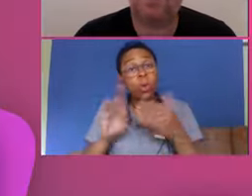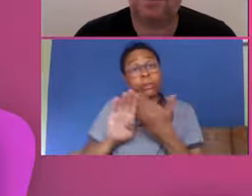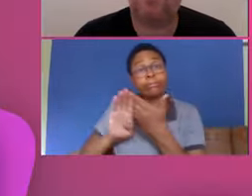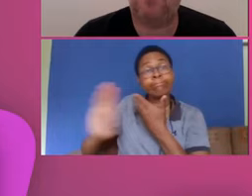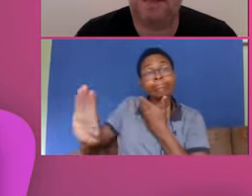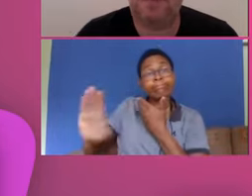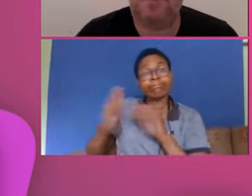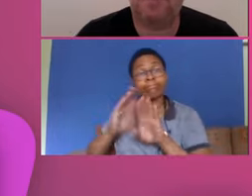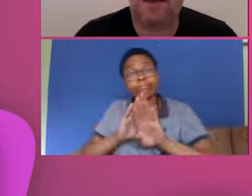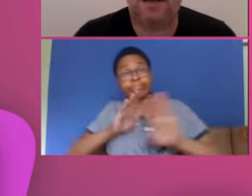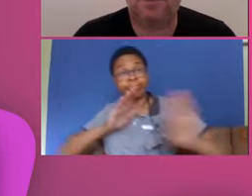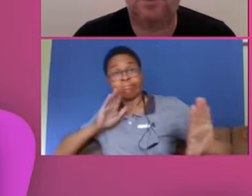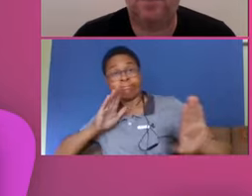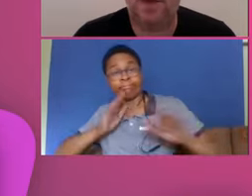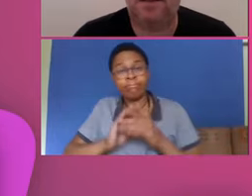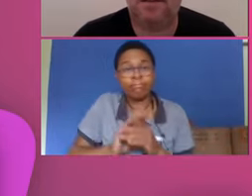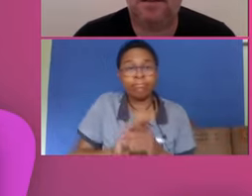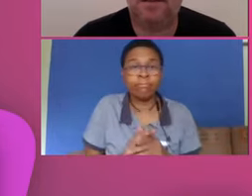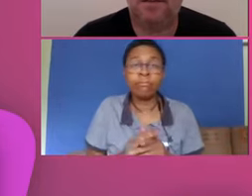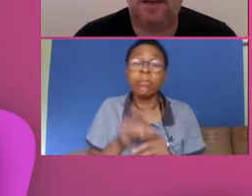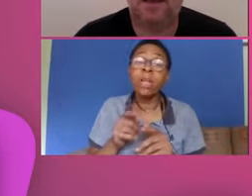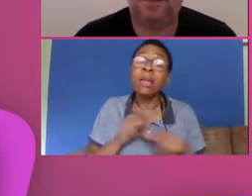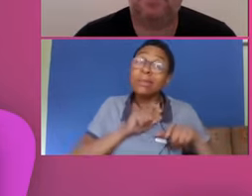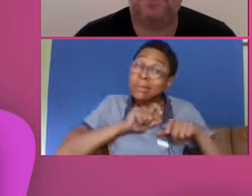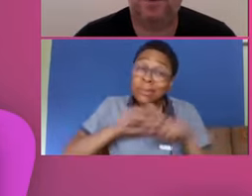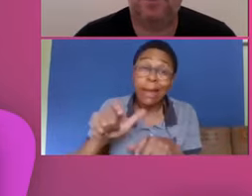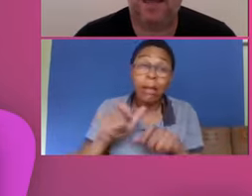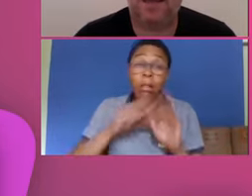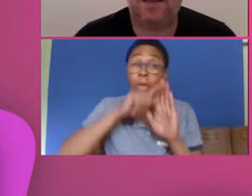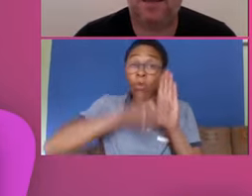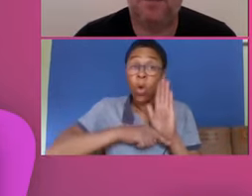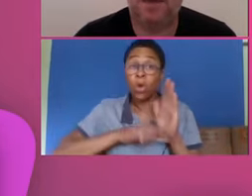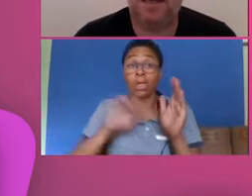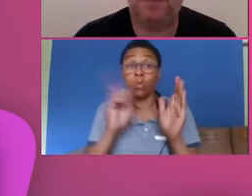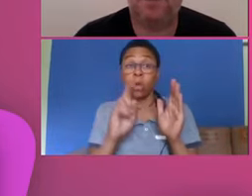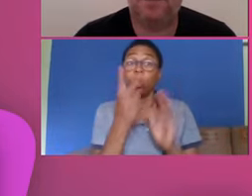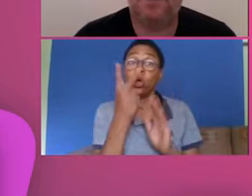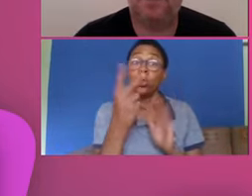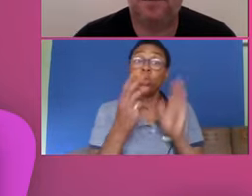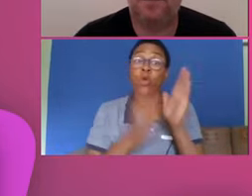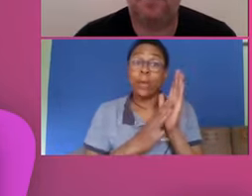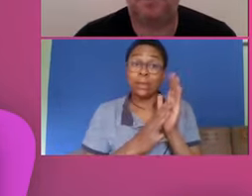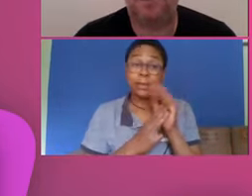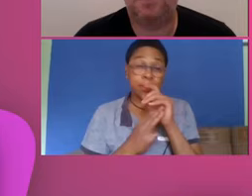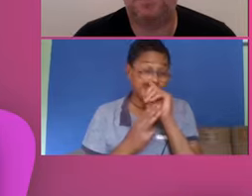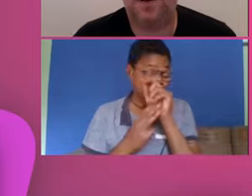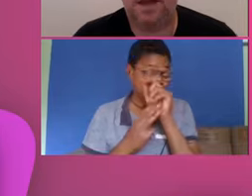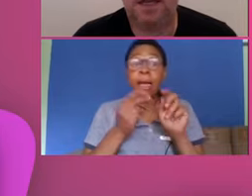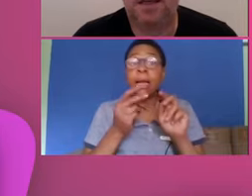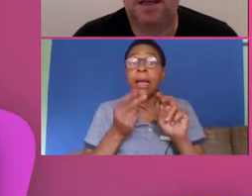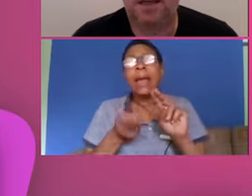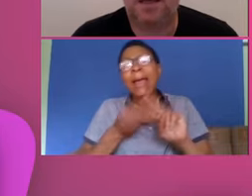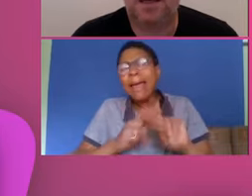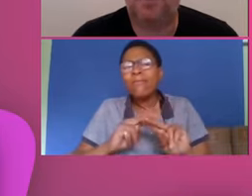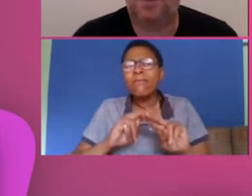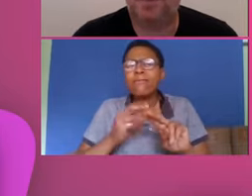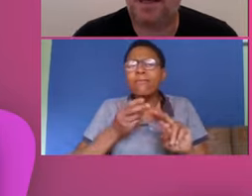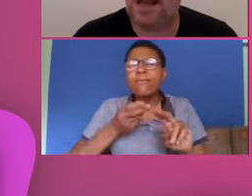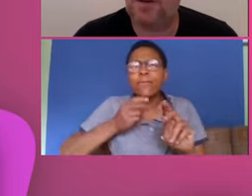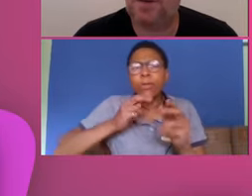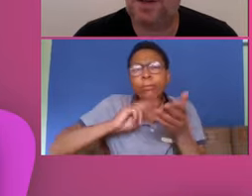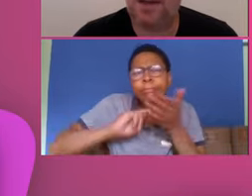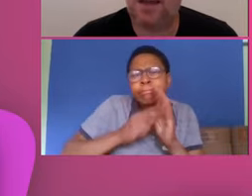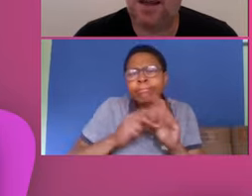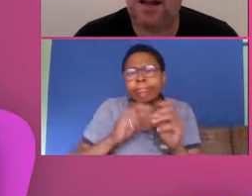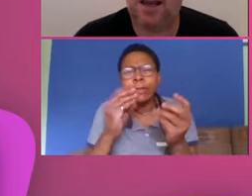Social distancing remains at 2 meters, except where you make mitigations such as the following: increasing